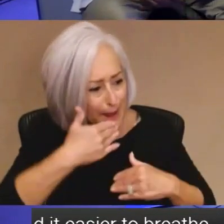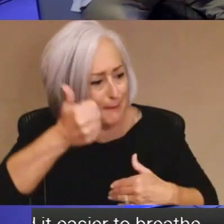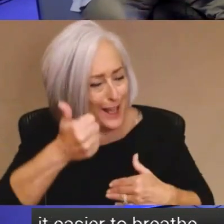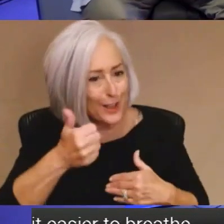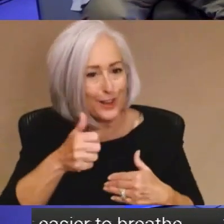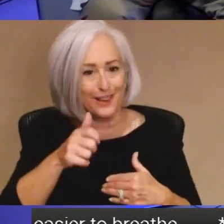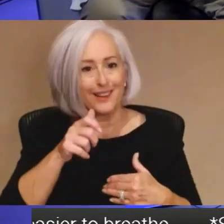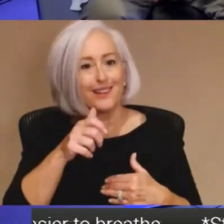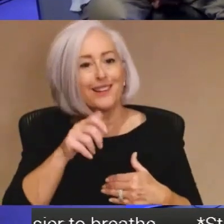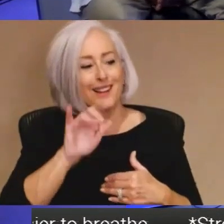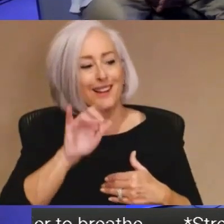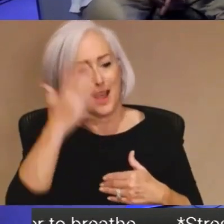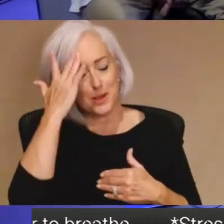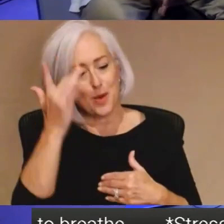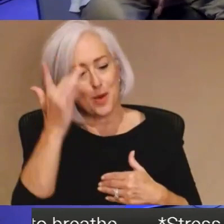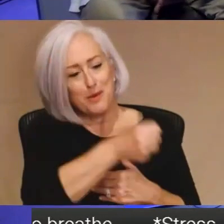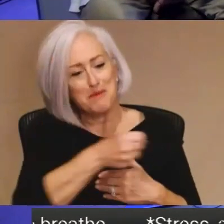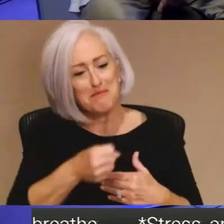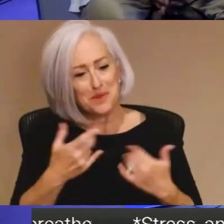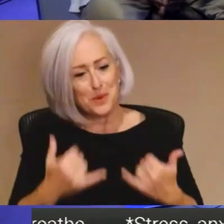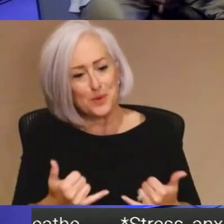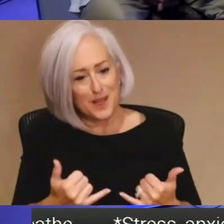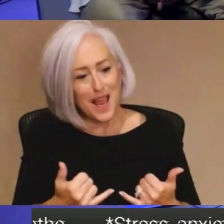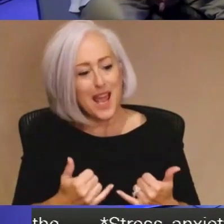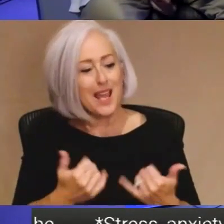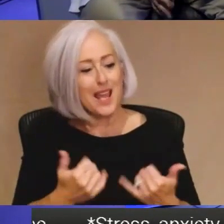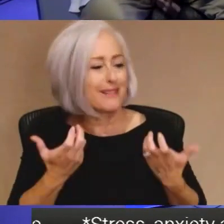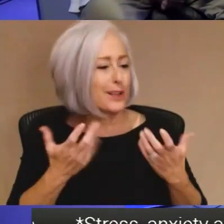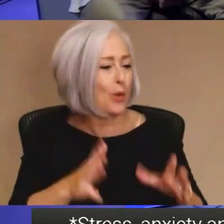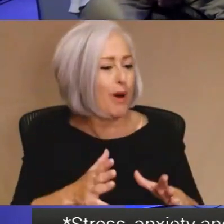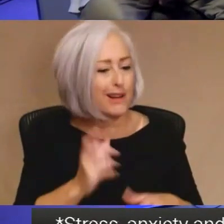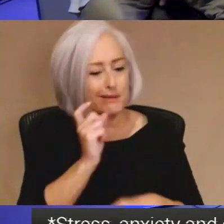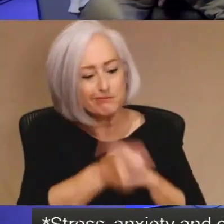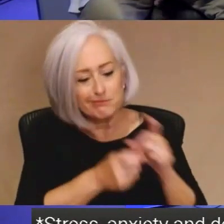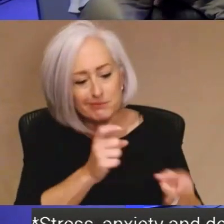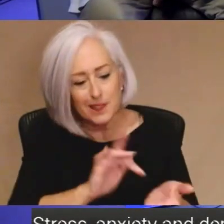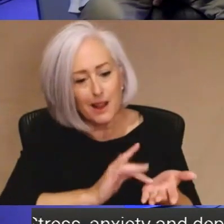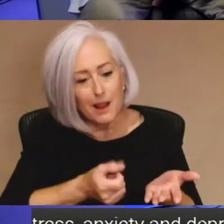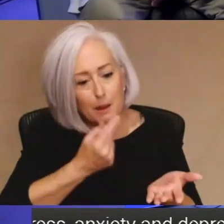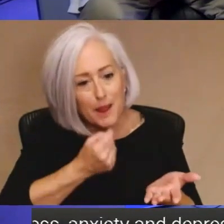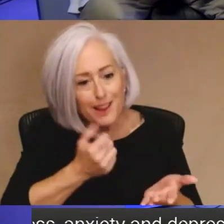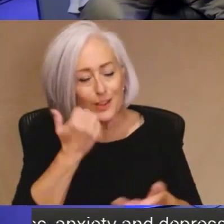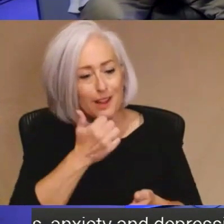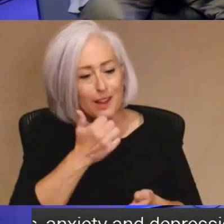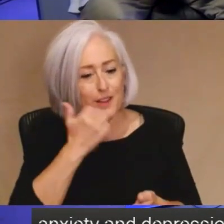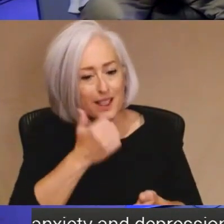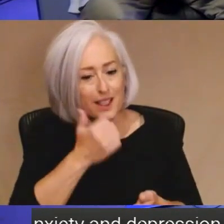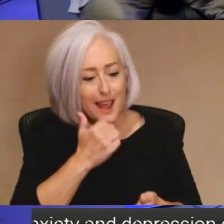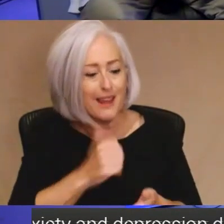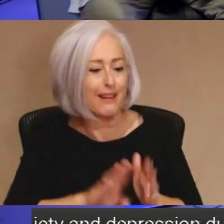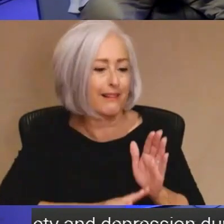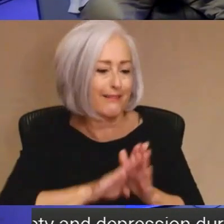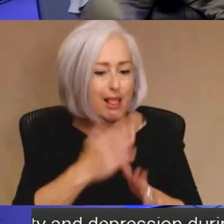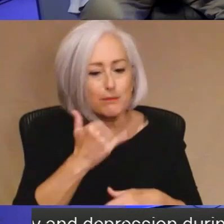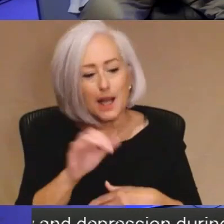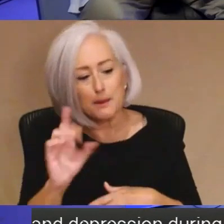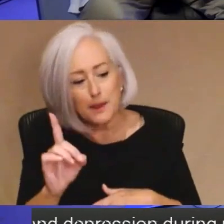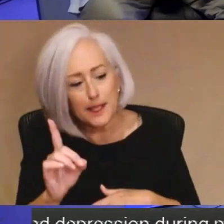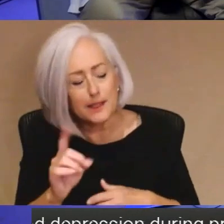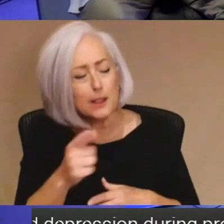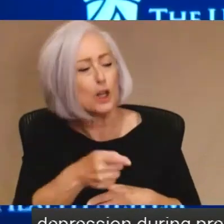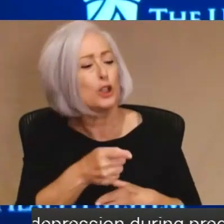they don't come and they're not having to be on pills long term and they're not developing type 2 diabetes. What are the conversations you're having with parents, and what is some of your best